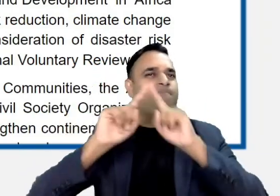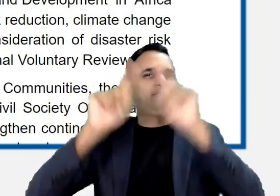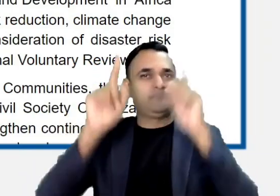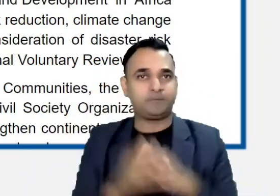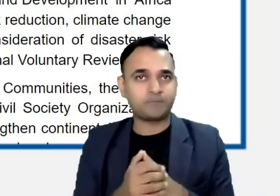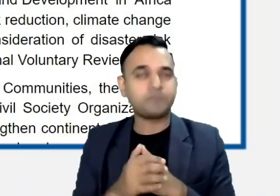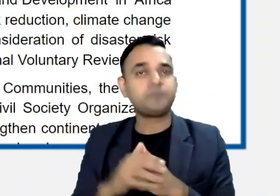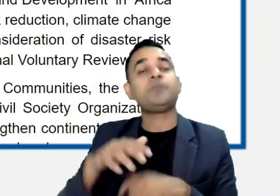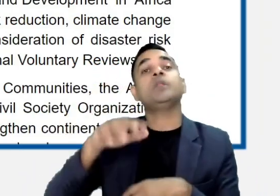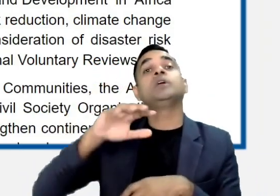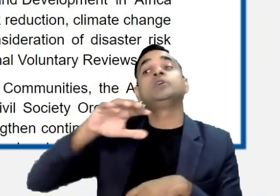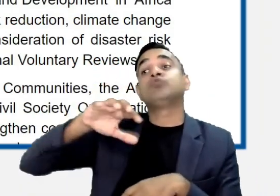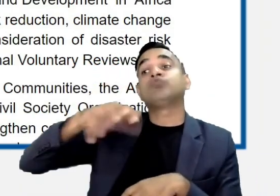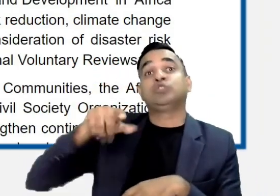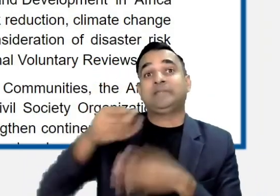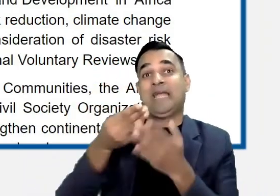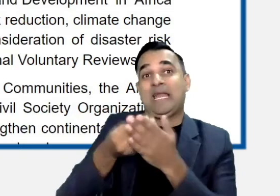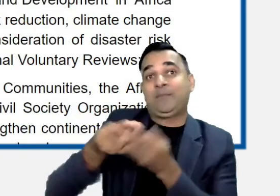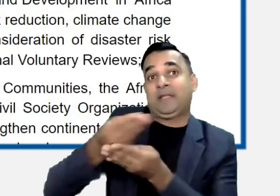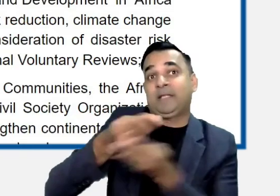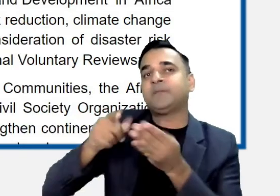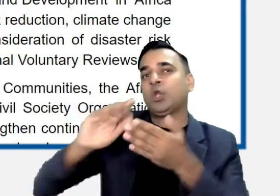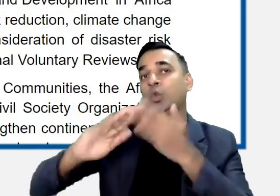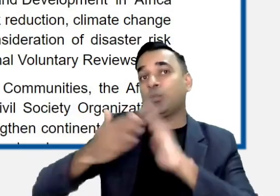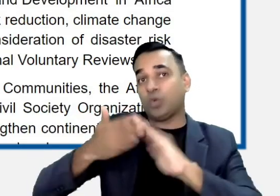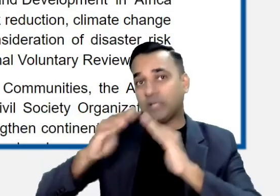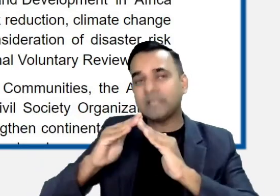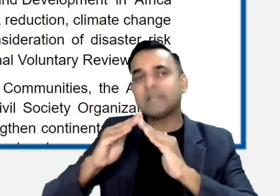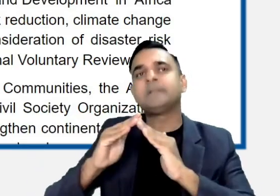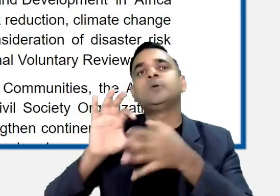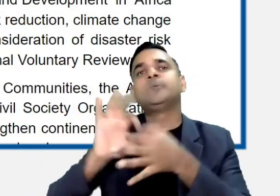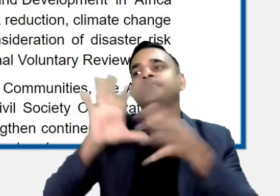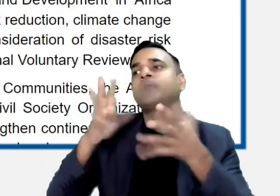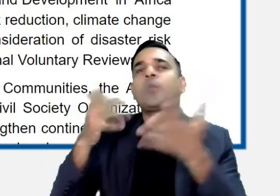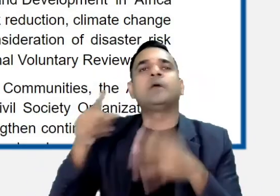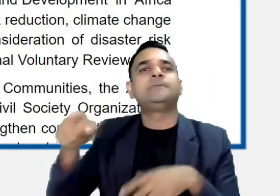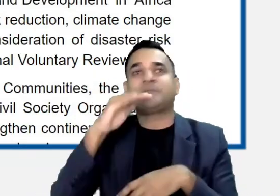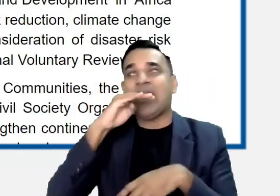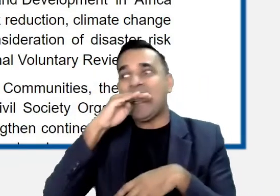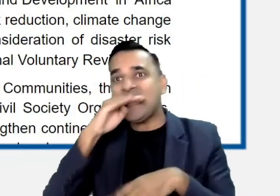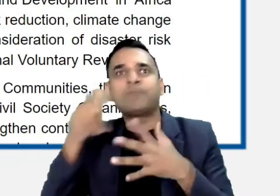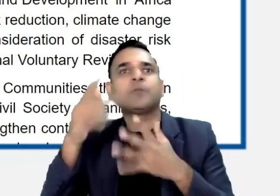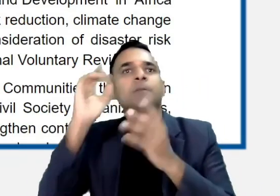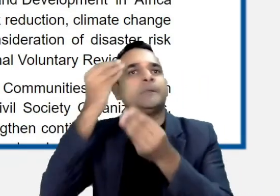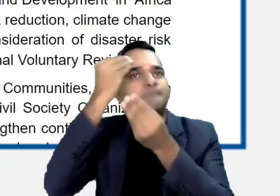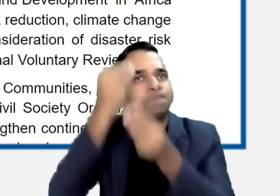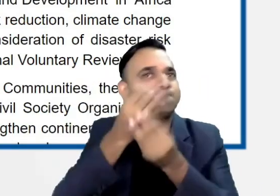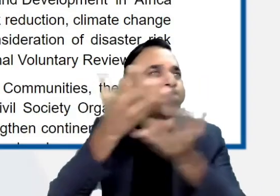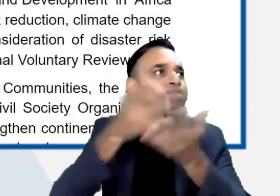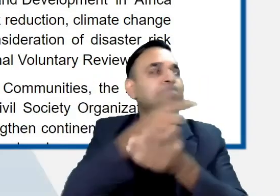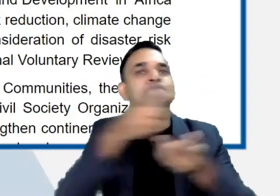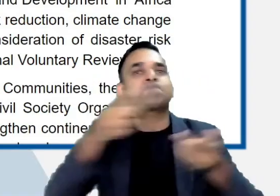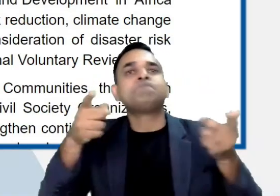risk assessments to generate the evidence needed to enable the development of holistic and actionable strategies